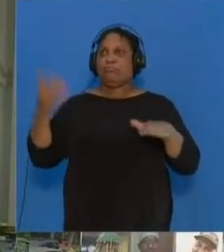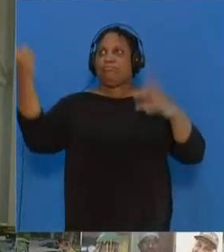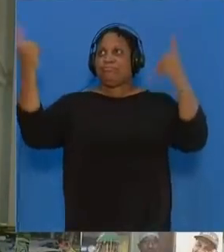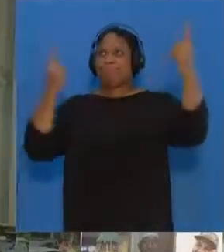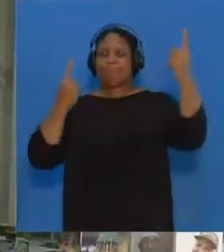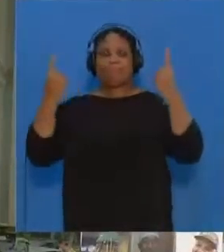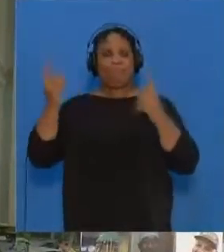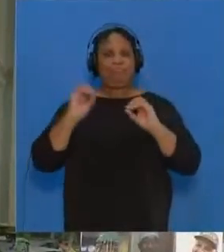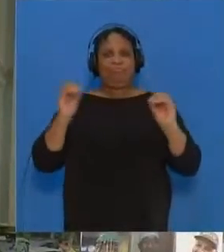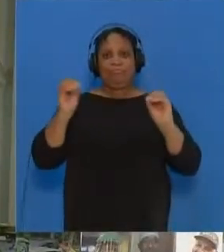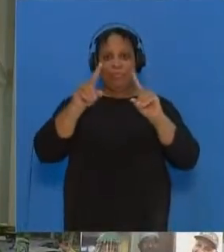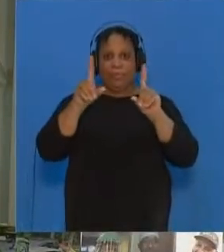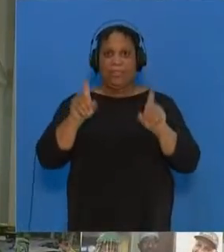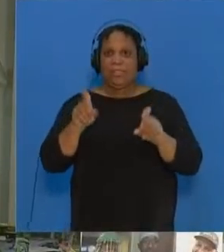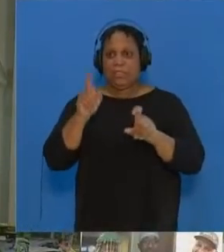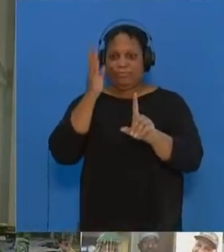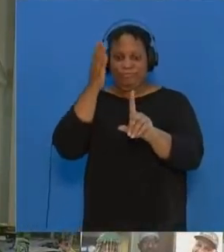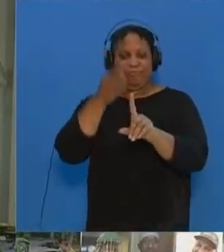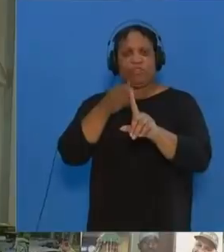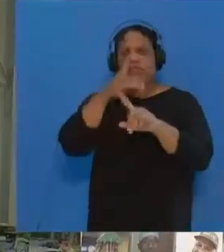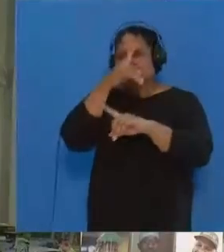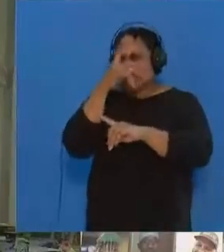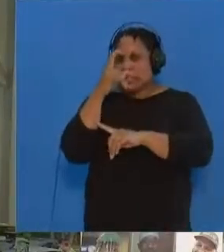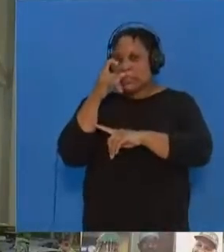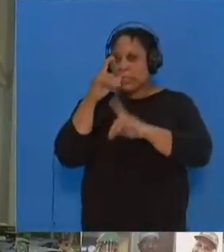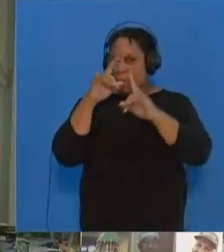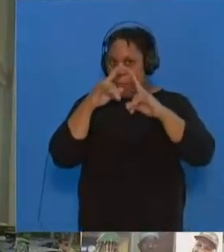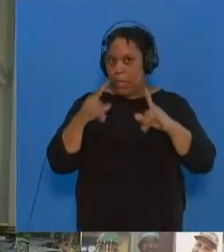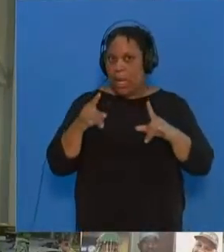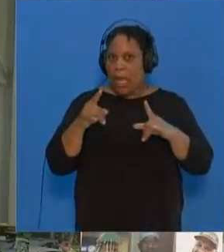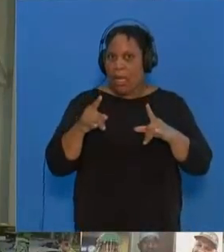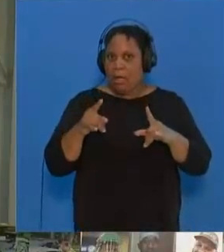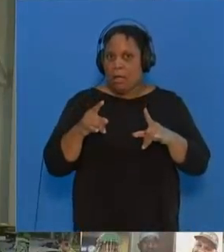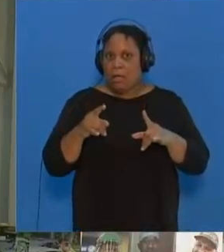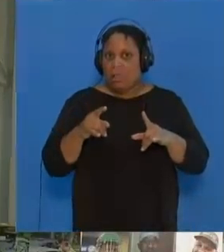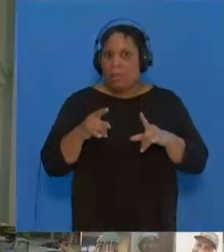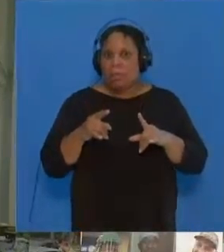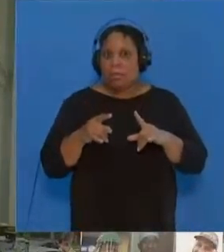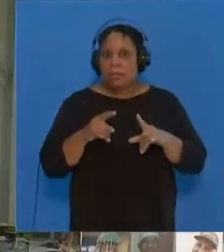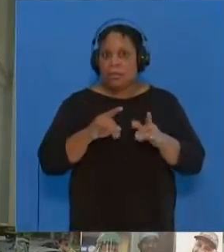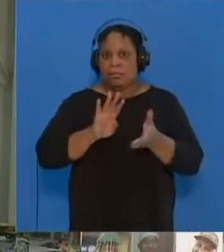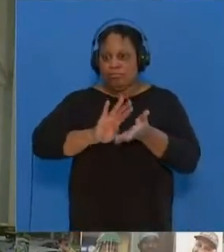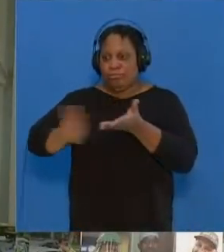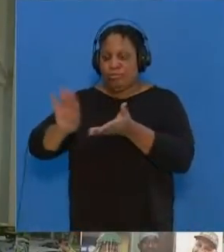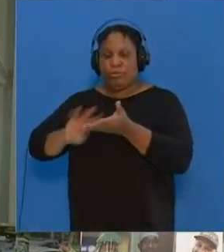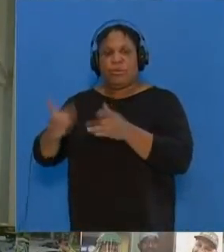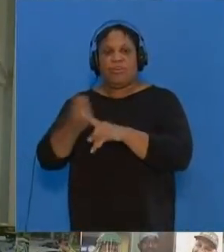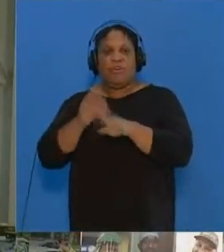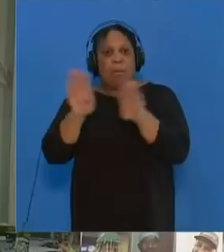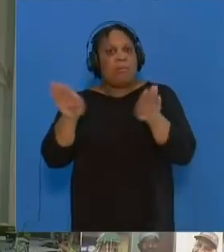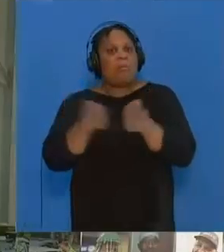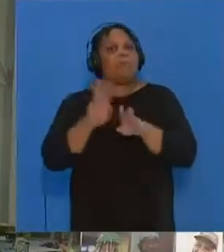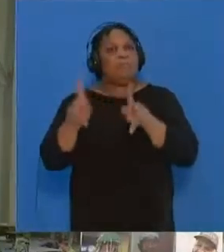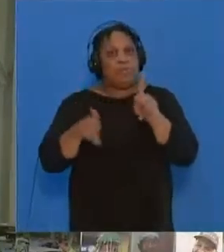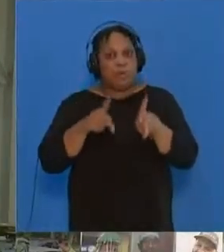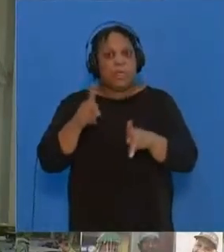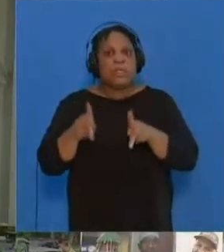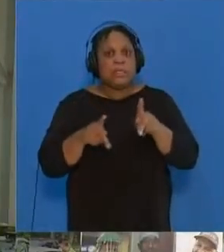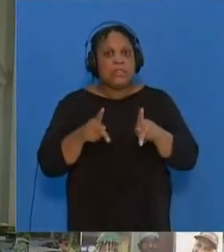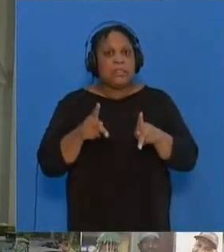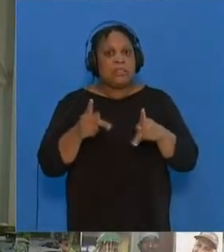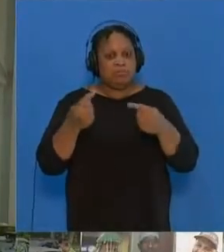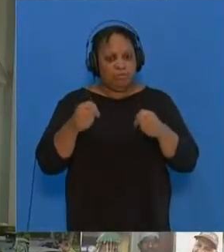in untested and go straight to the summer camps, taking places away from Bermudians who can't get their kids in. How do we monitor